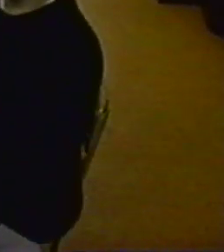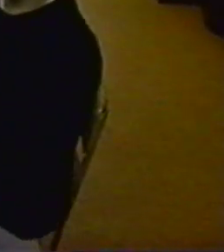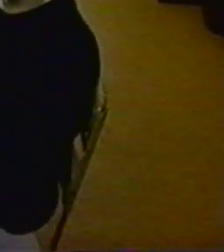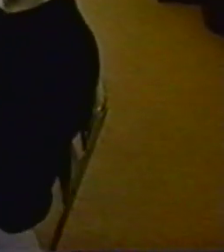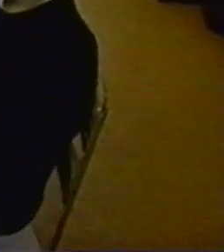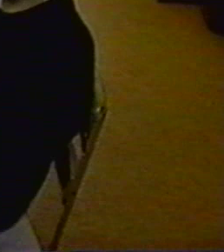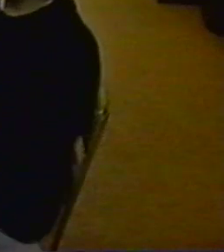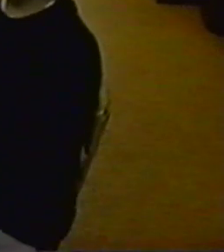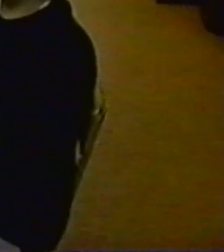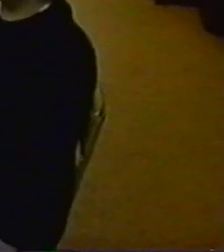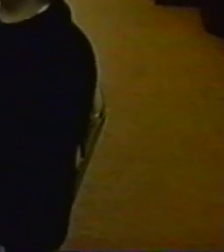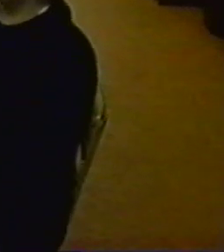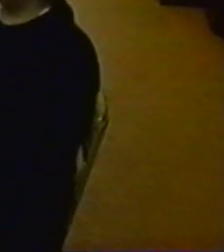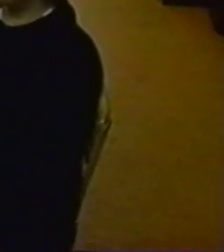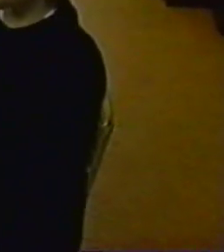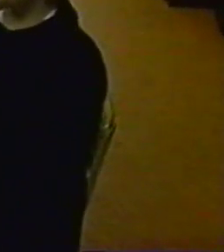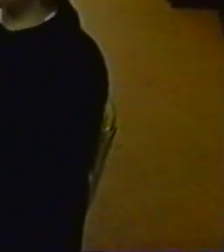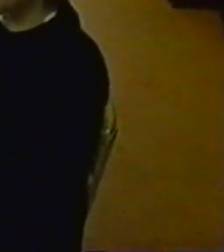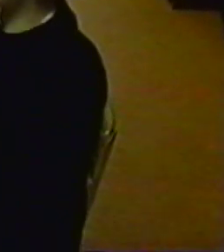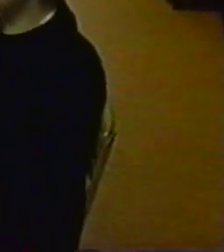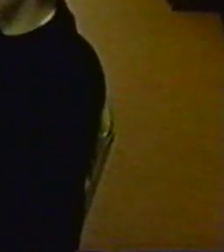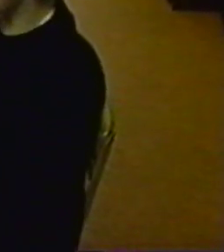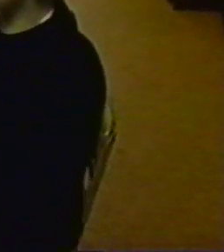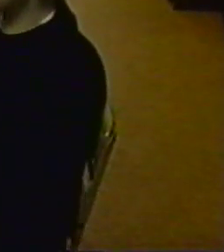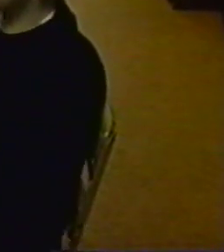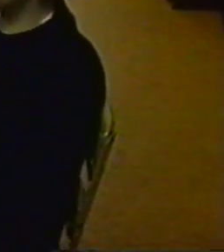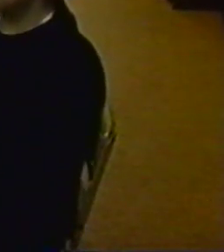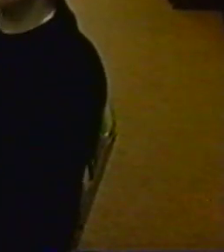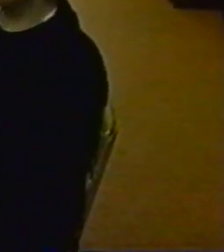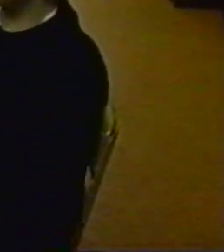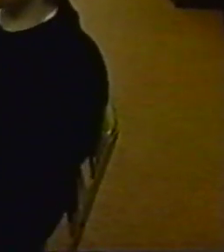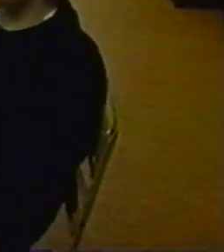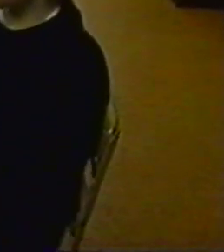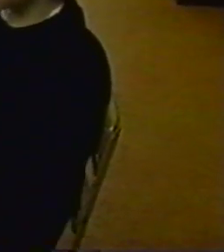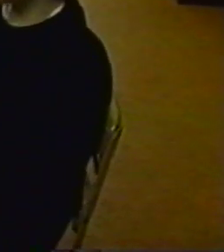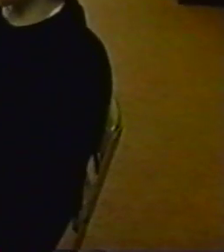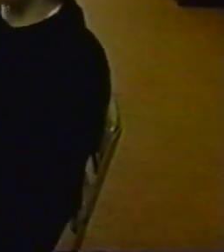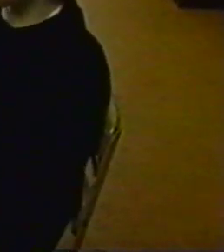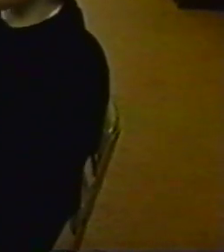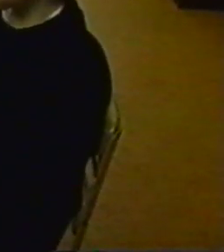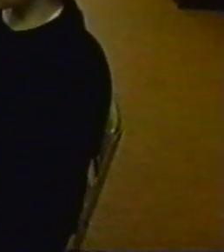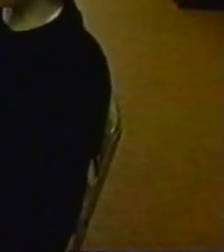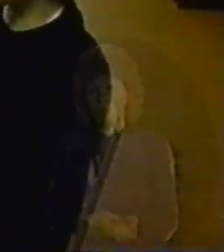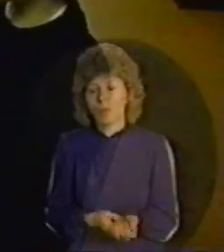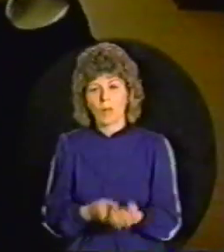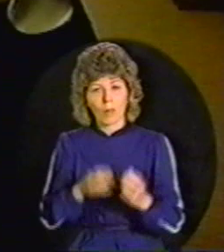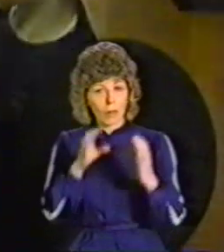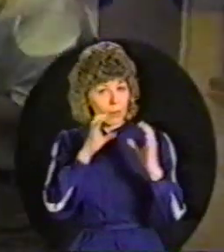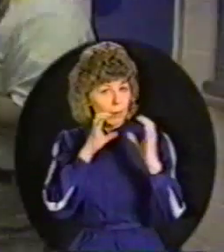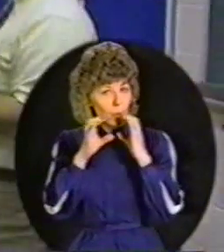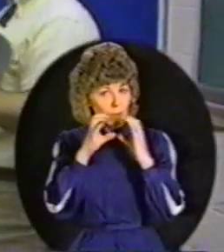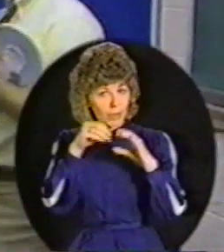I know some English. I know what to do in English, but I don't know a lot of ASL.